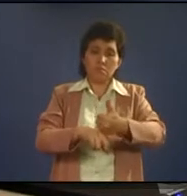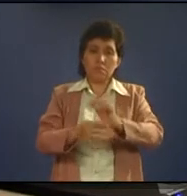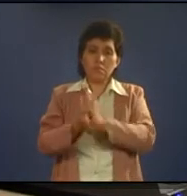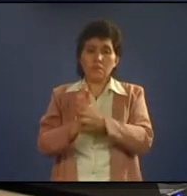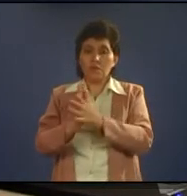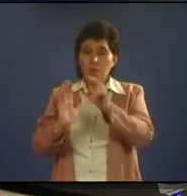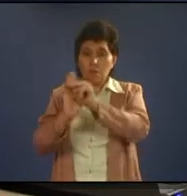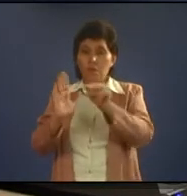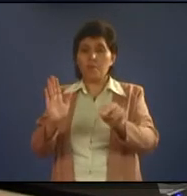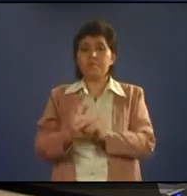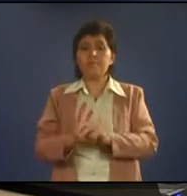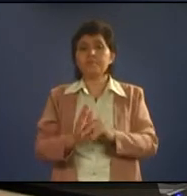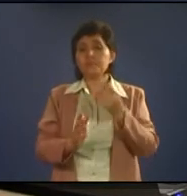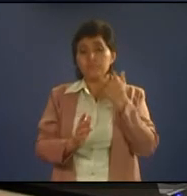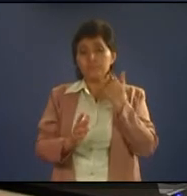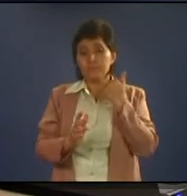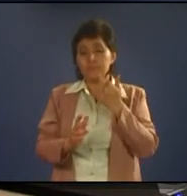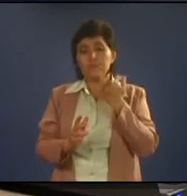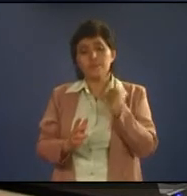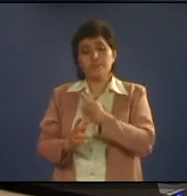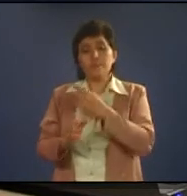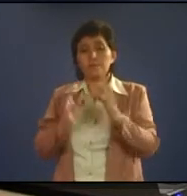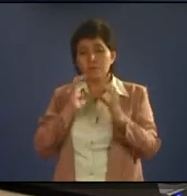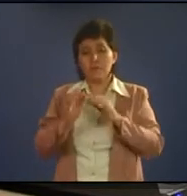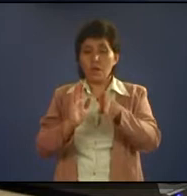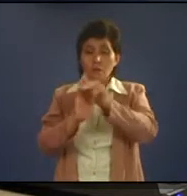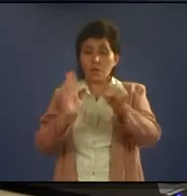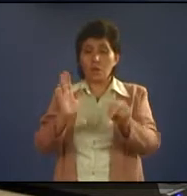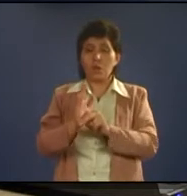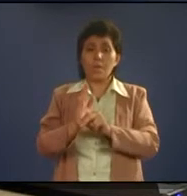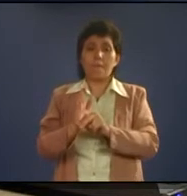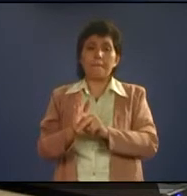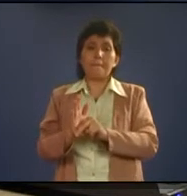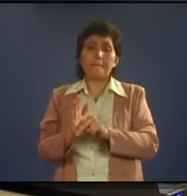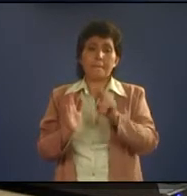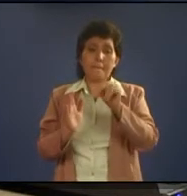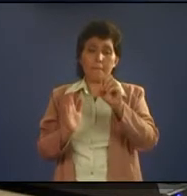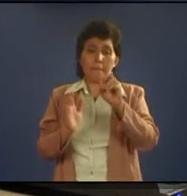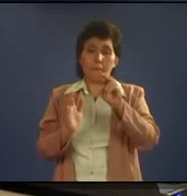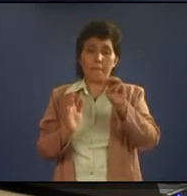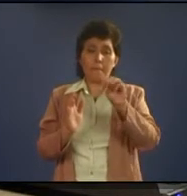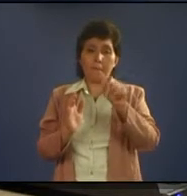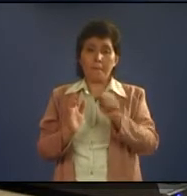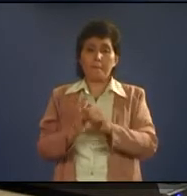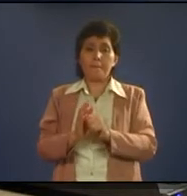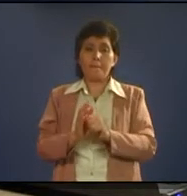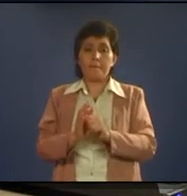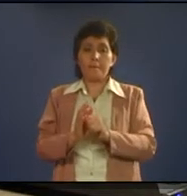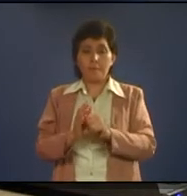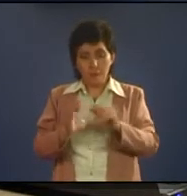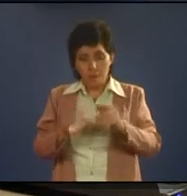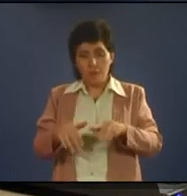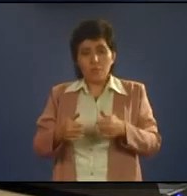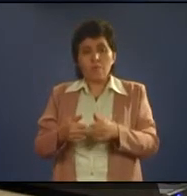do after that. You norm, okay, some of the things. Next one is the fourth stage. You go to performing. Performing hereby